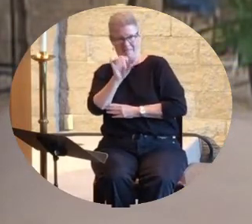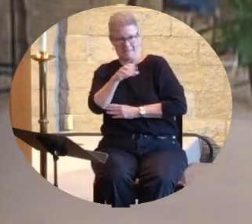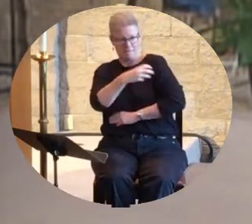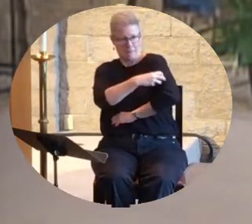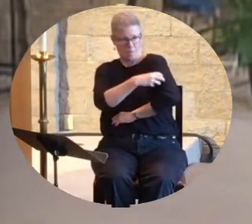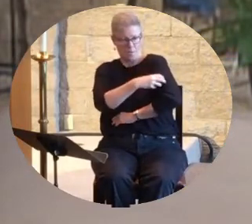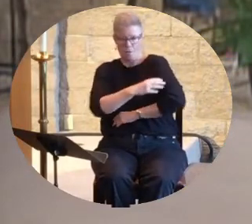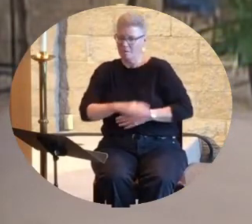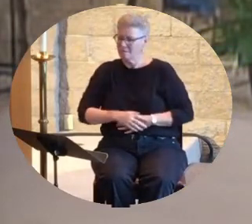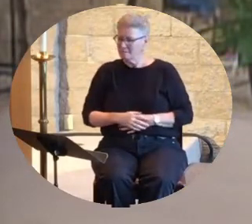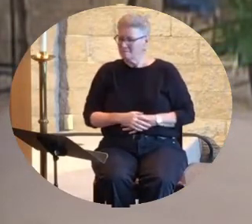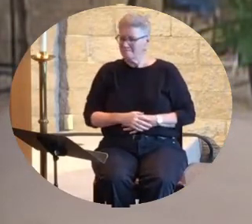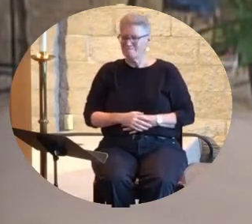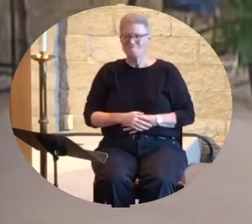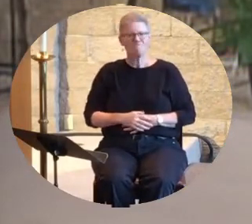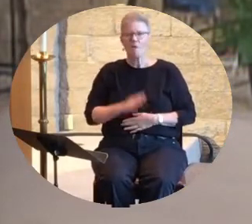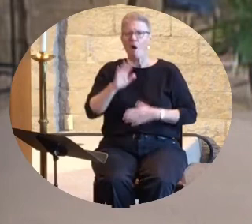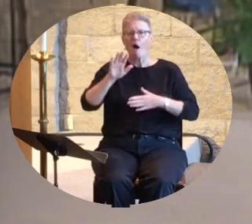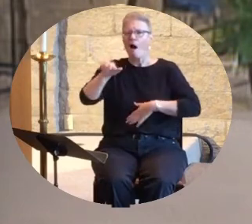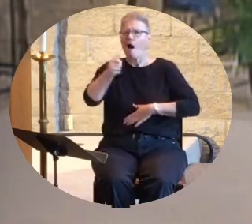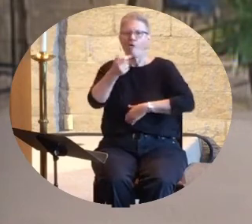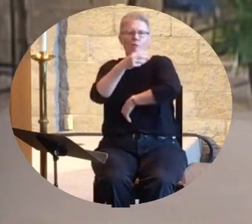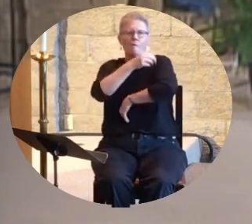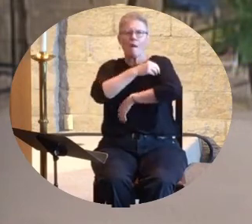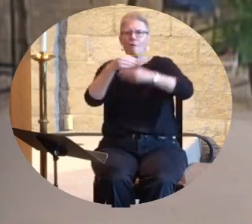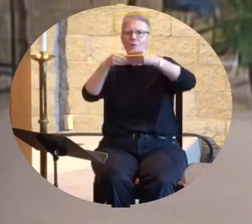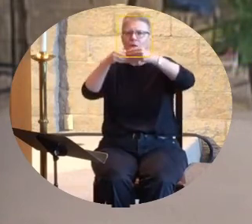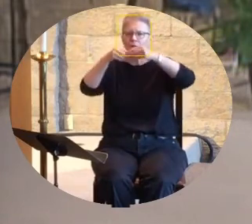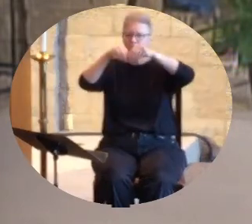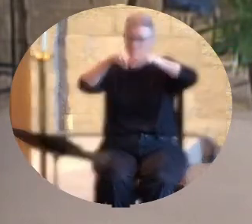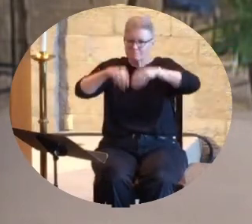all others are born of.